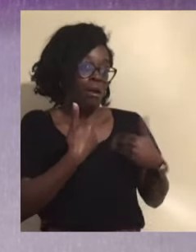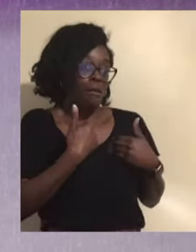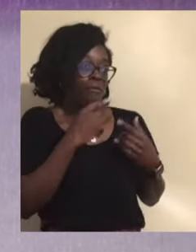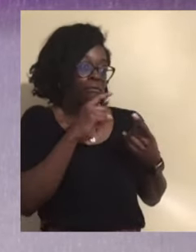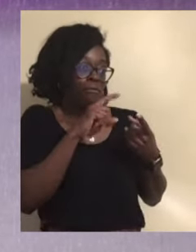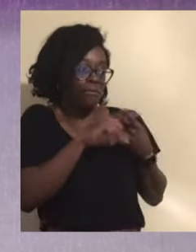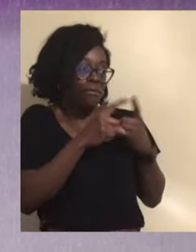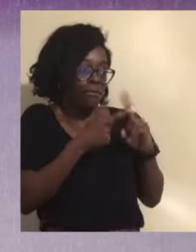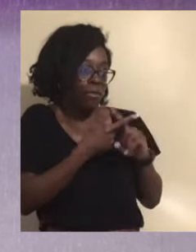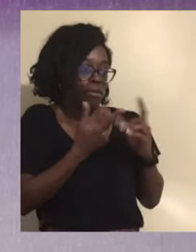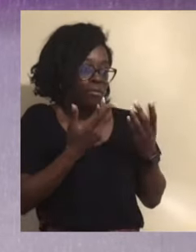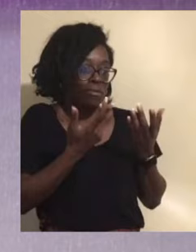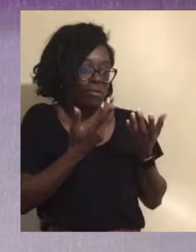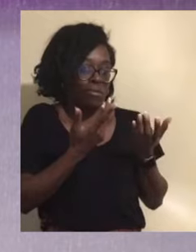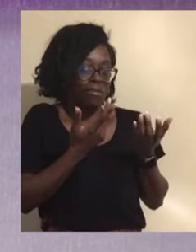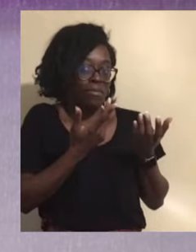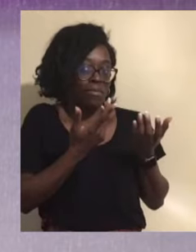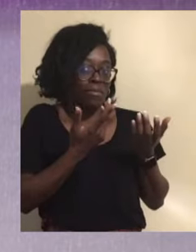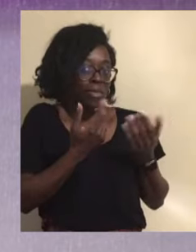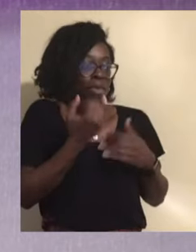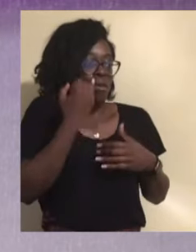team.